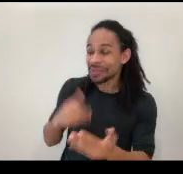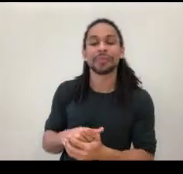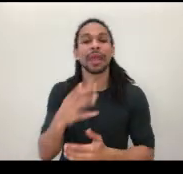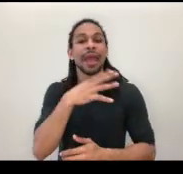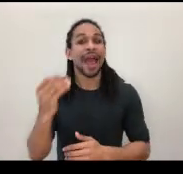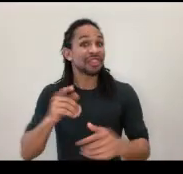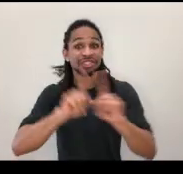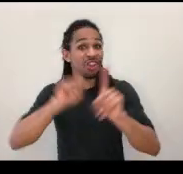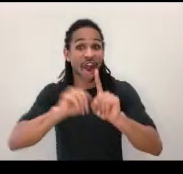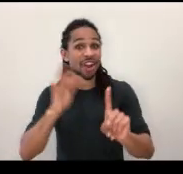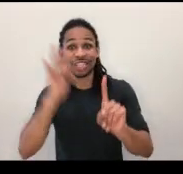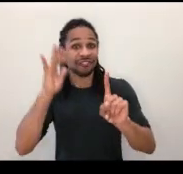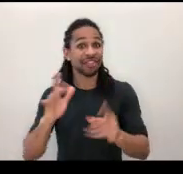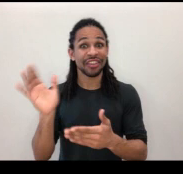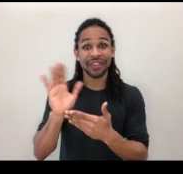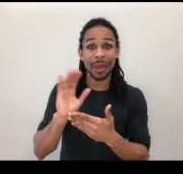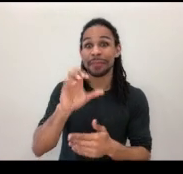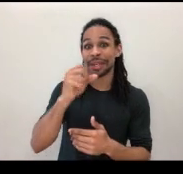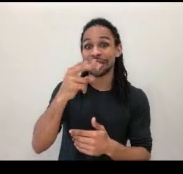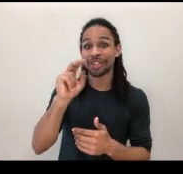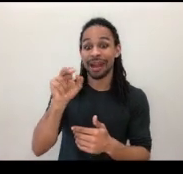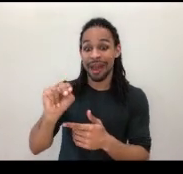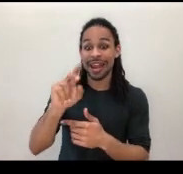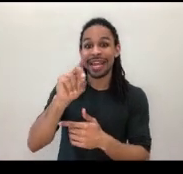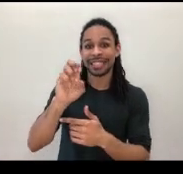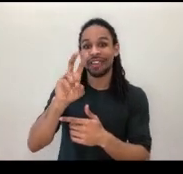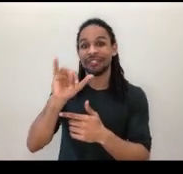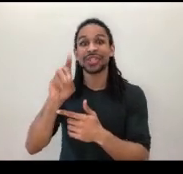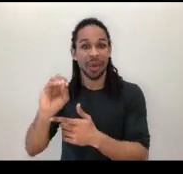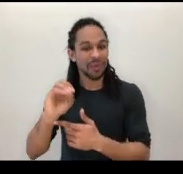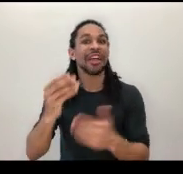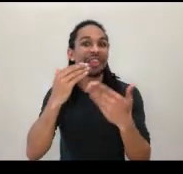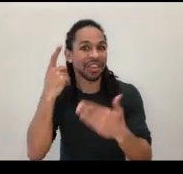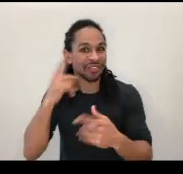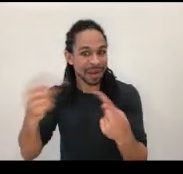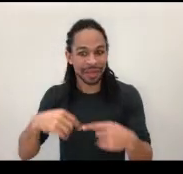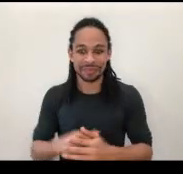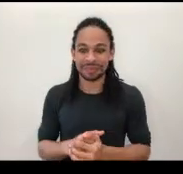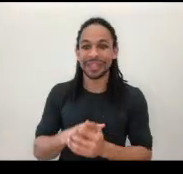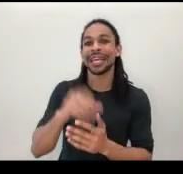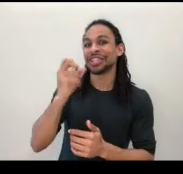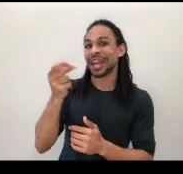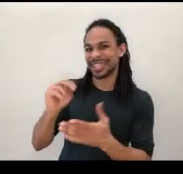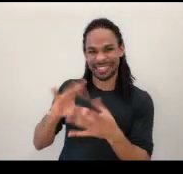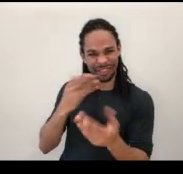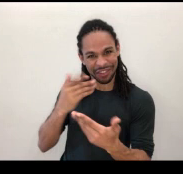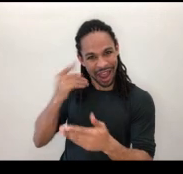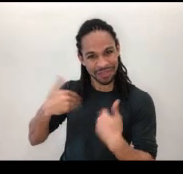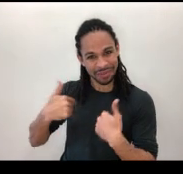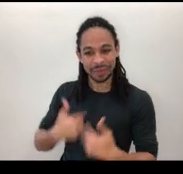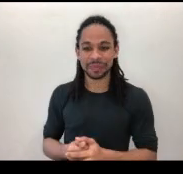And we have the stars of the film, Shannon DeVido. Thank you so much for being with us. Thank you so much for